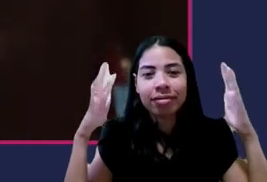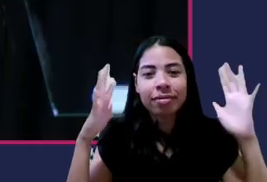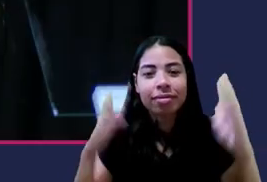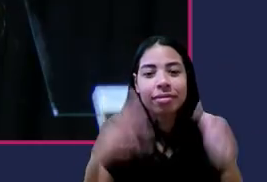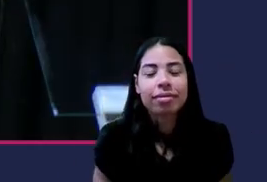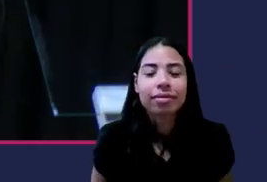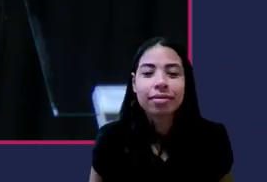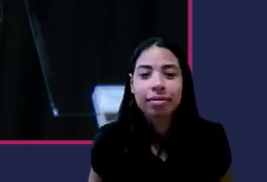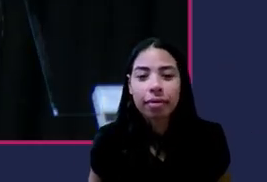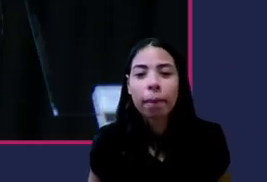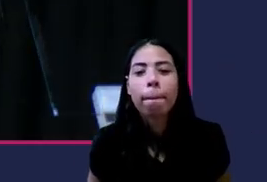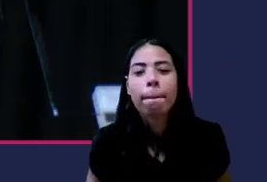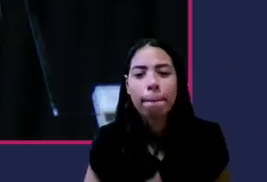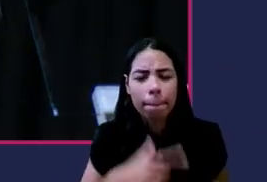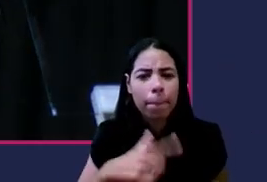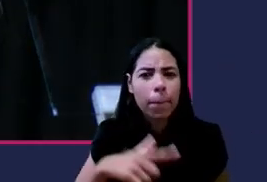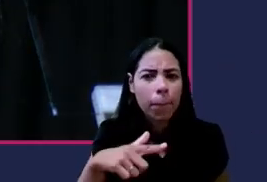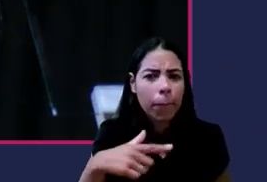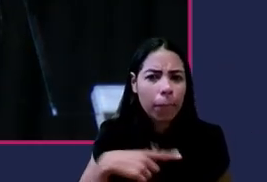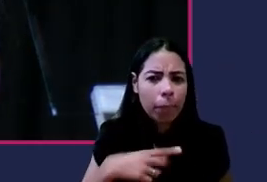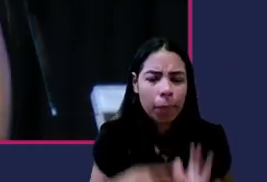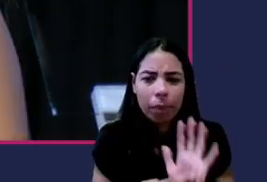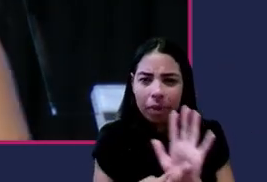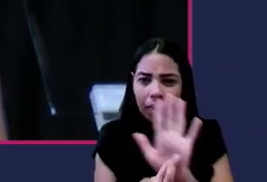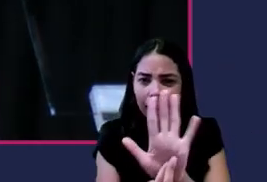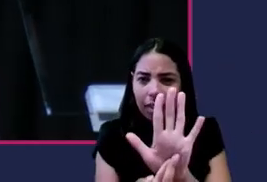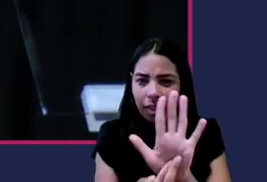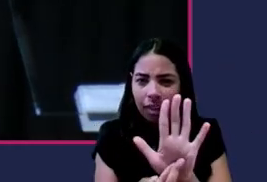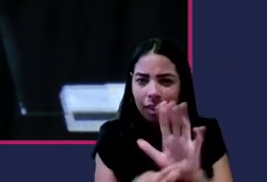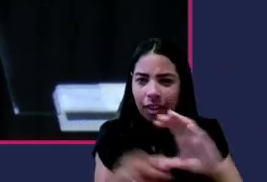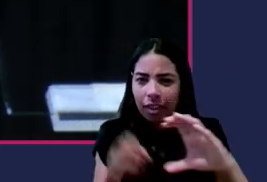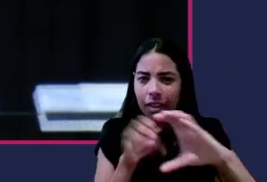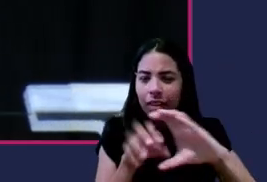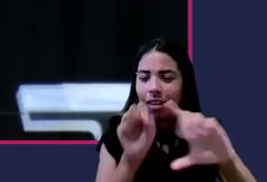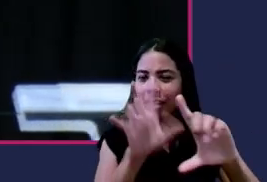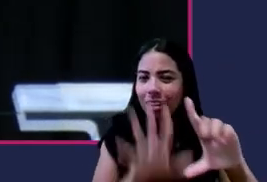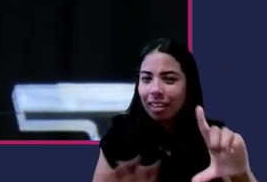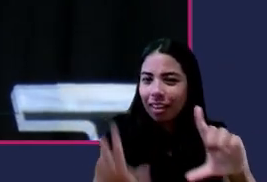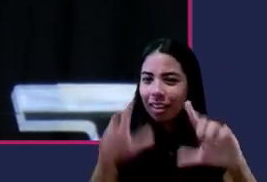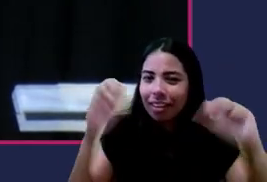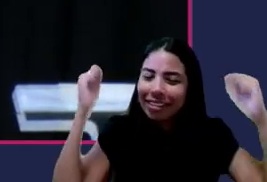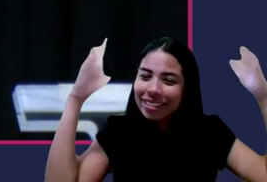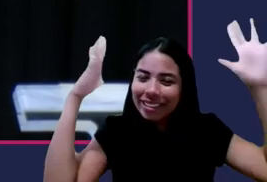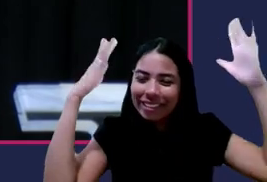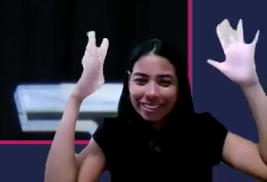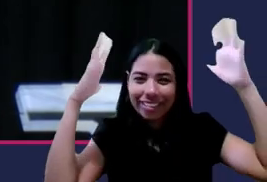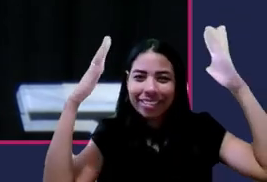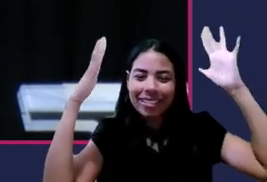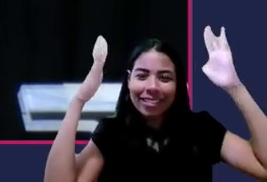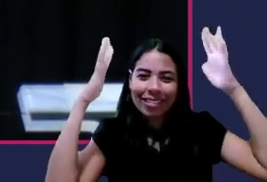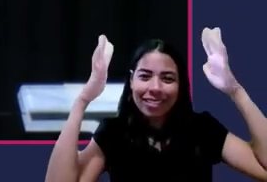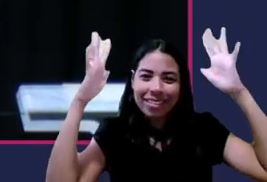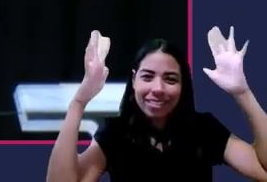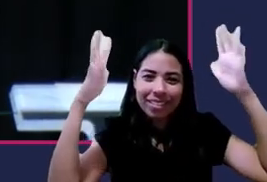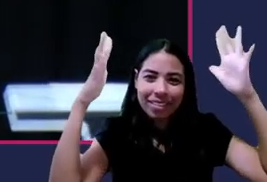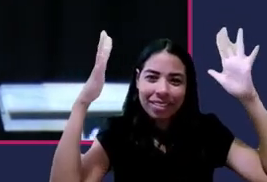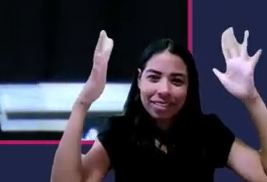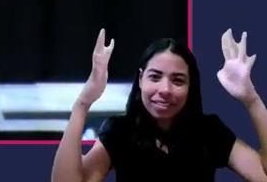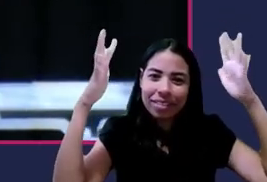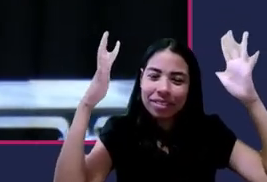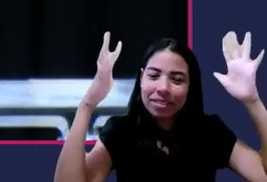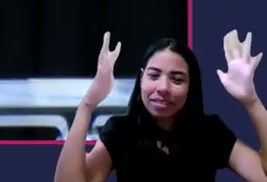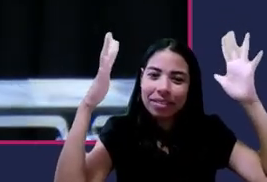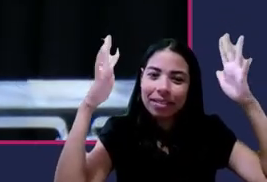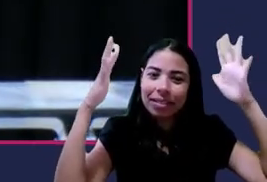Tem mais algum representante aqui da Global Play? Any other representative from Global Play? Yes, another applause here from Global Play,